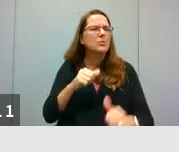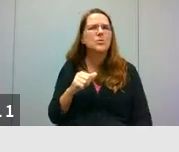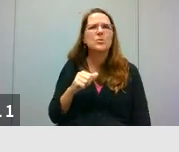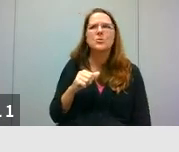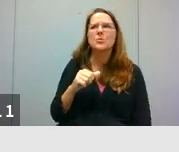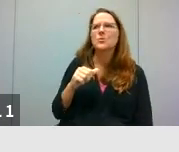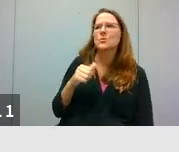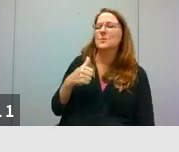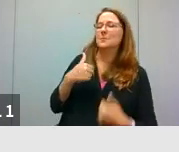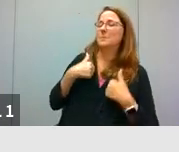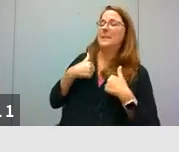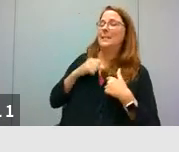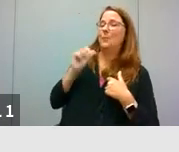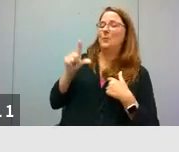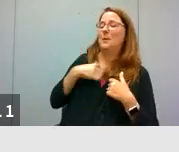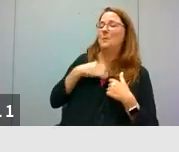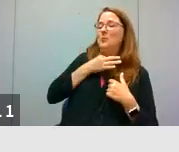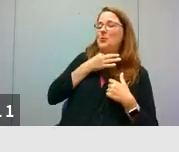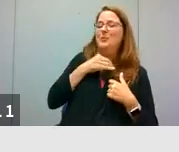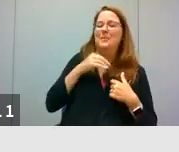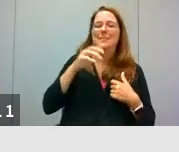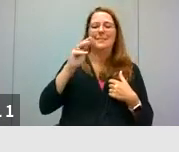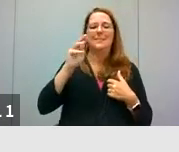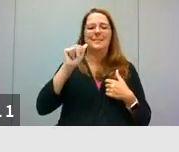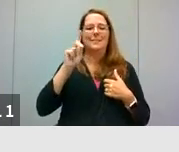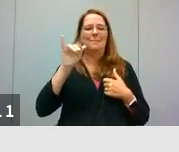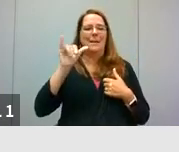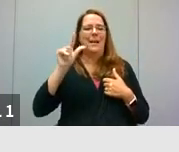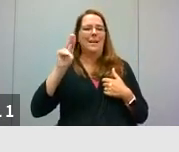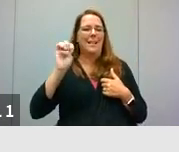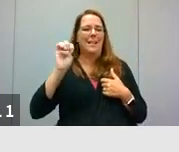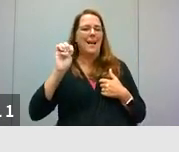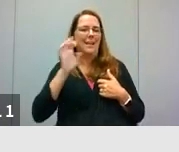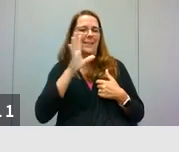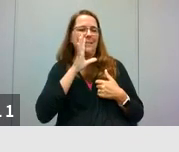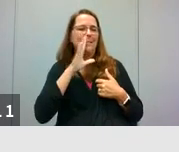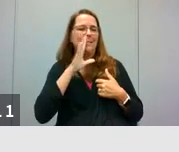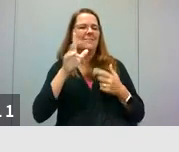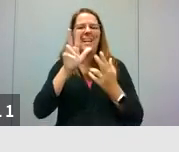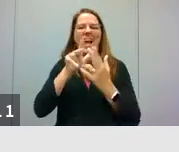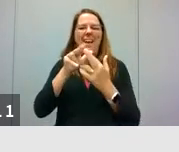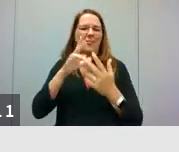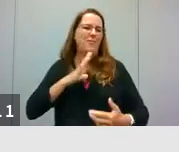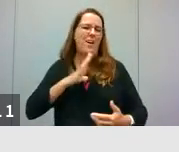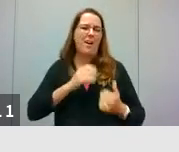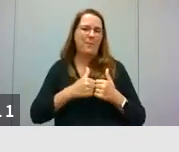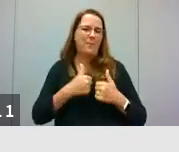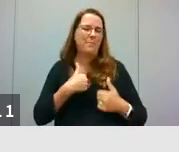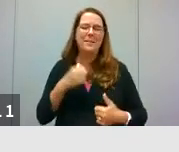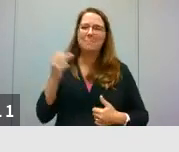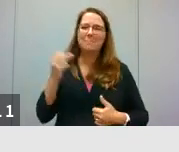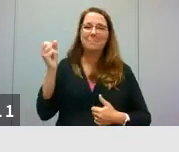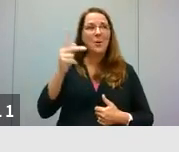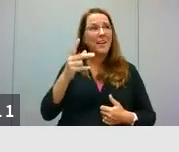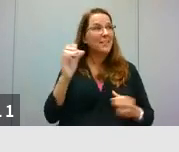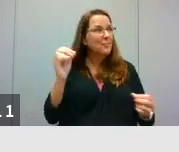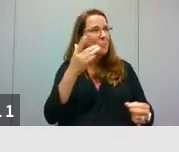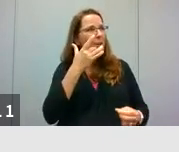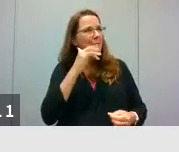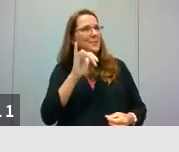This is a me question. Go ahead. Either is fine. Okay, no preference.